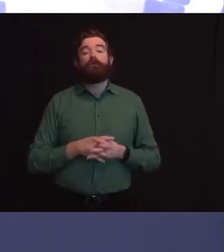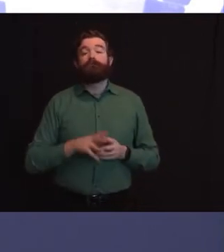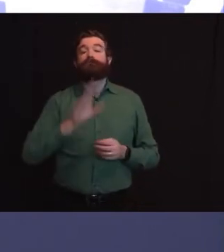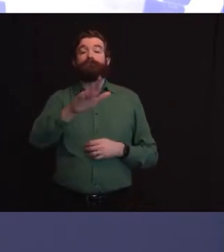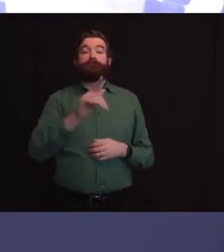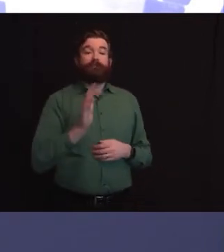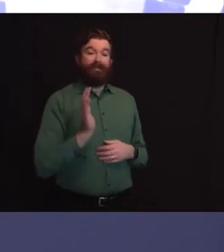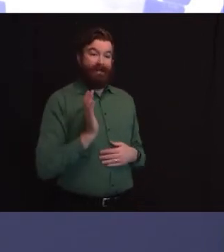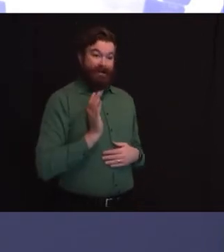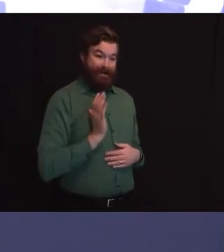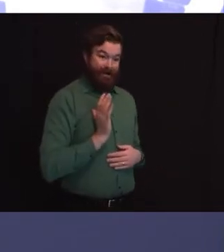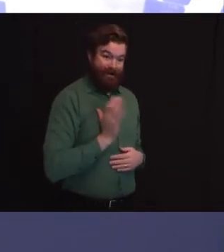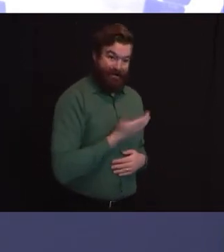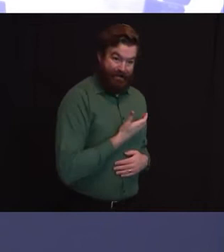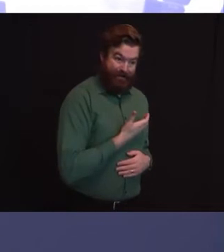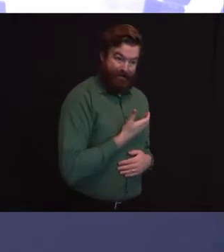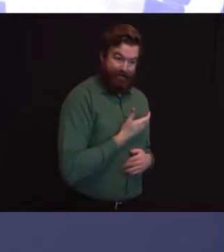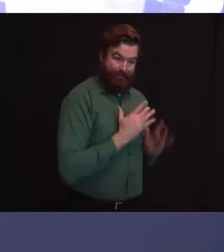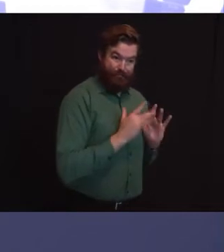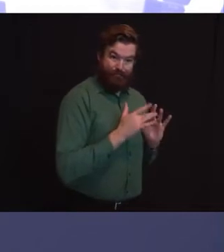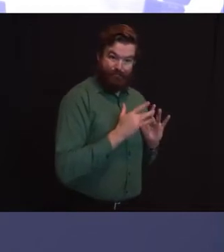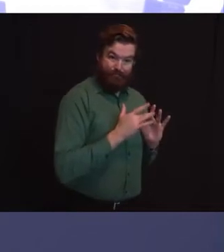at